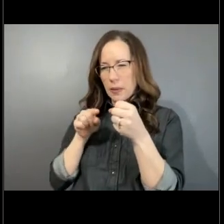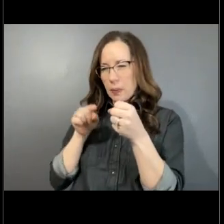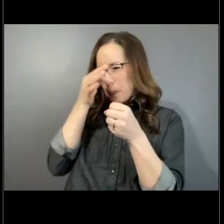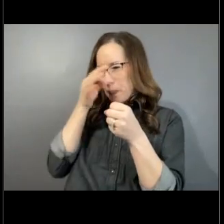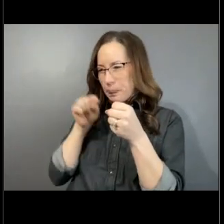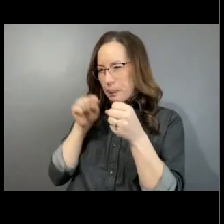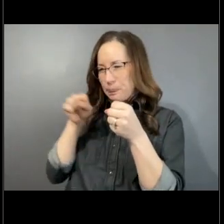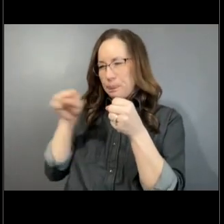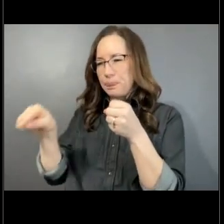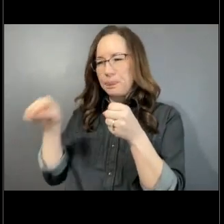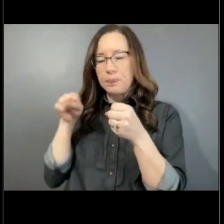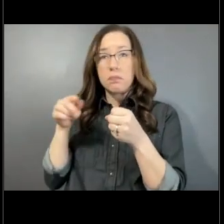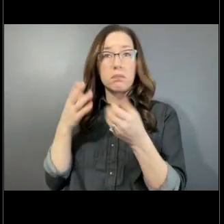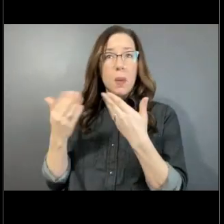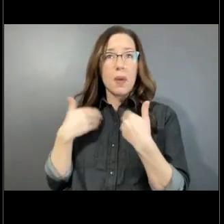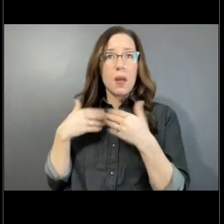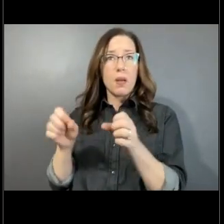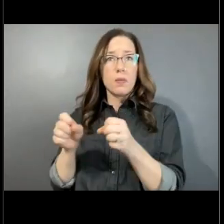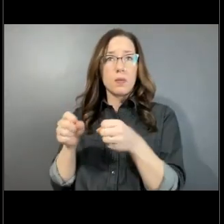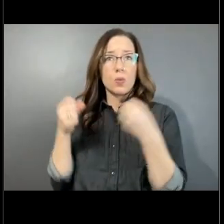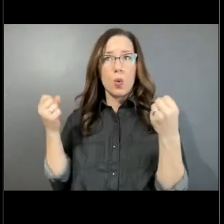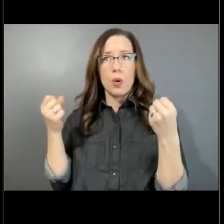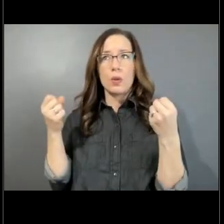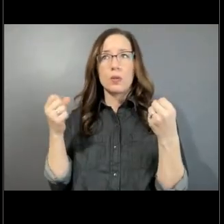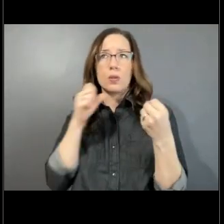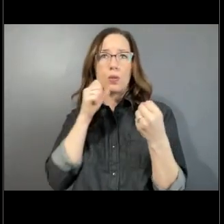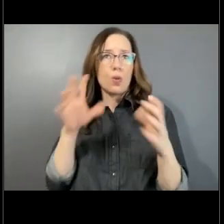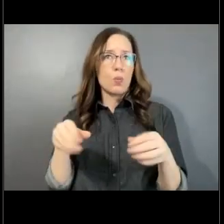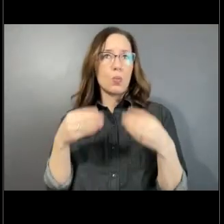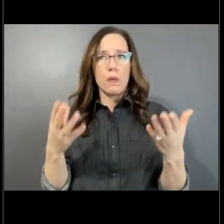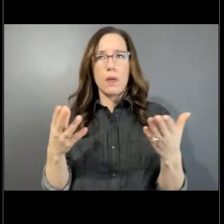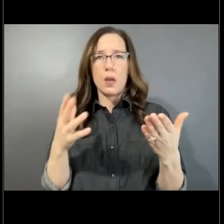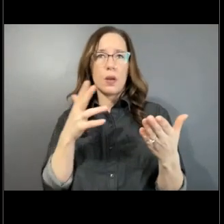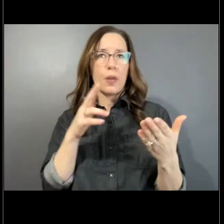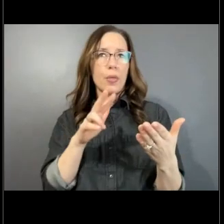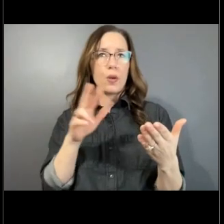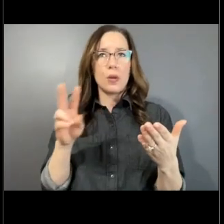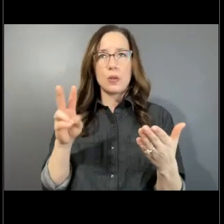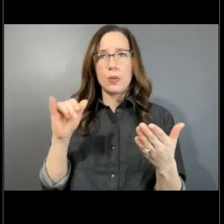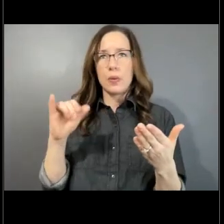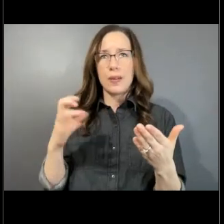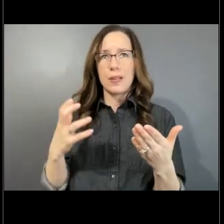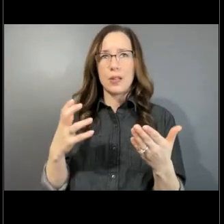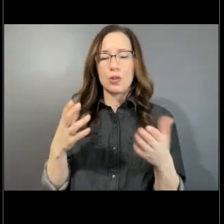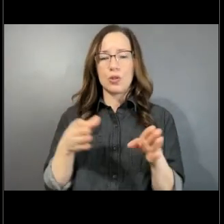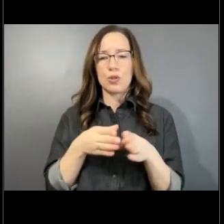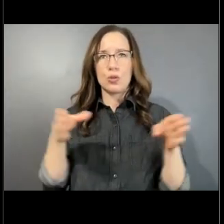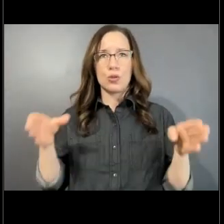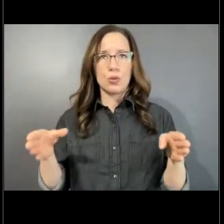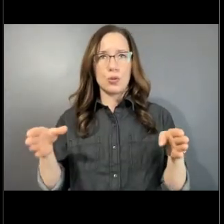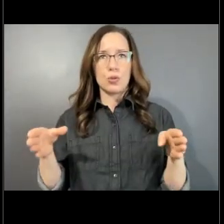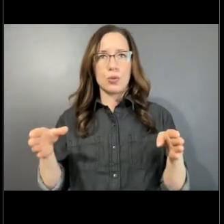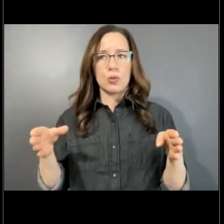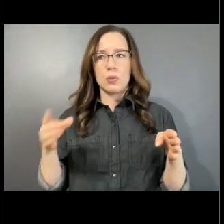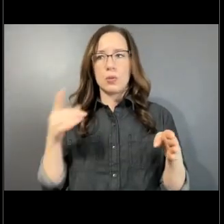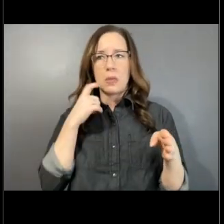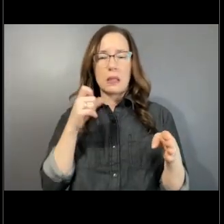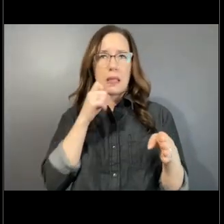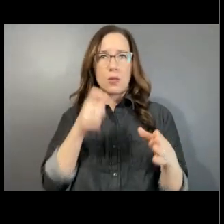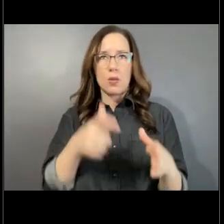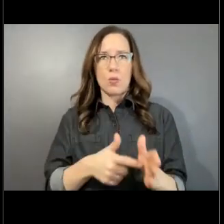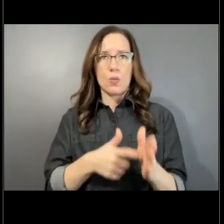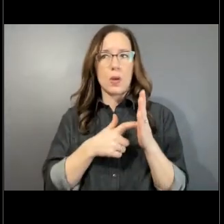have doors that do not provide a 32-inch clear width, since they do not require